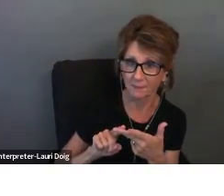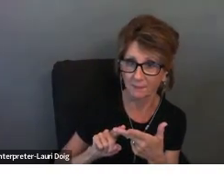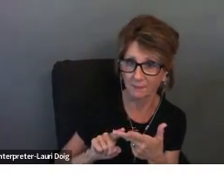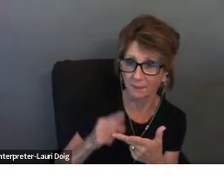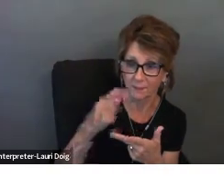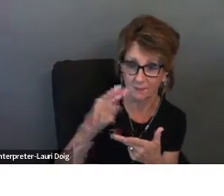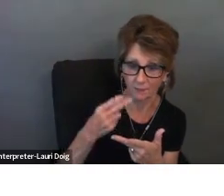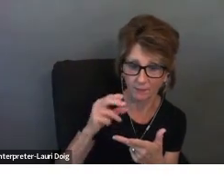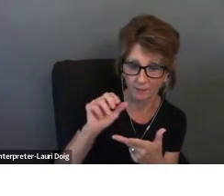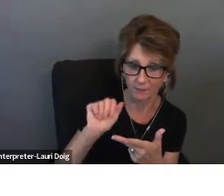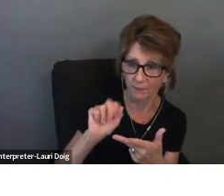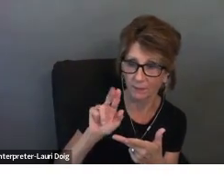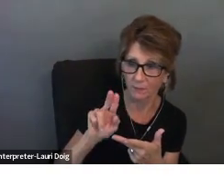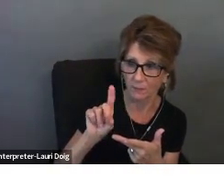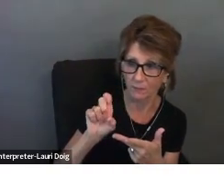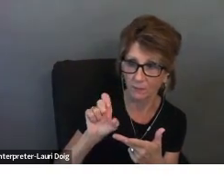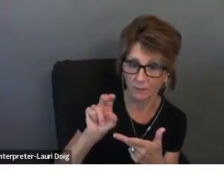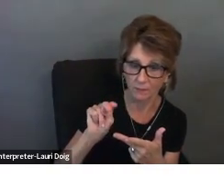the Haudenosaunee,